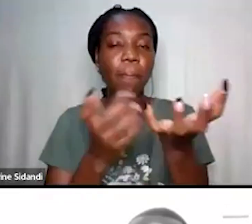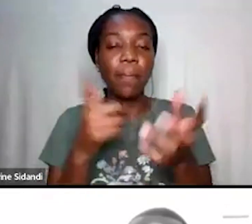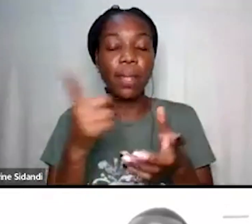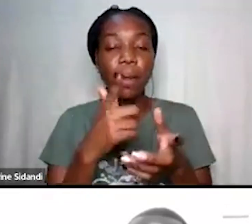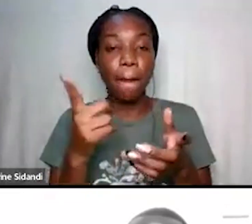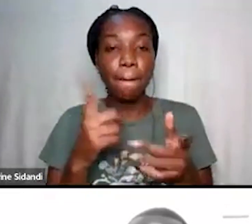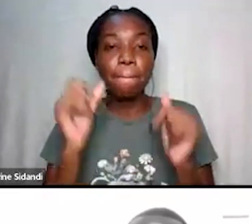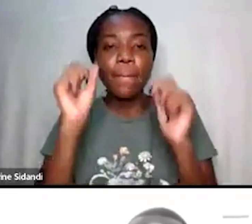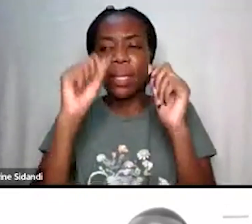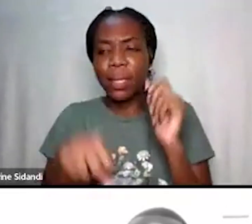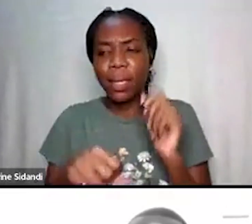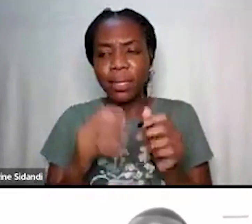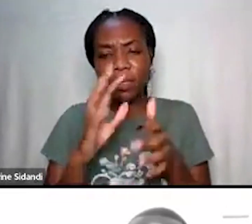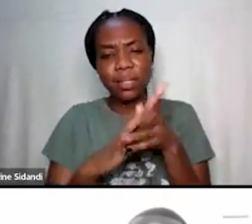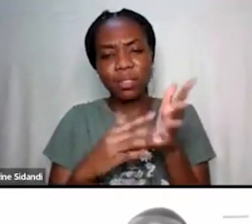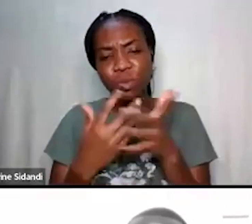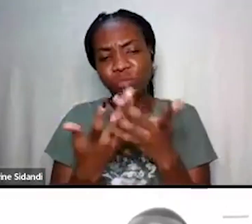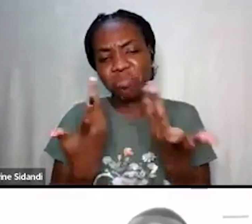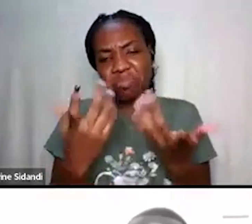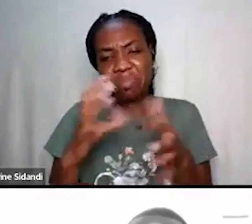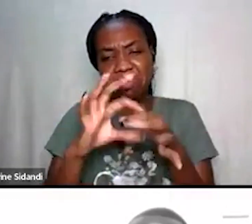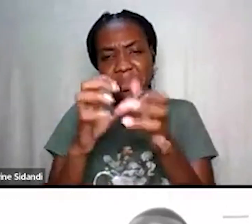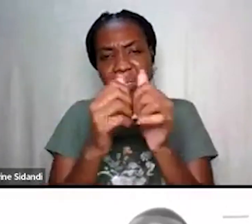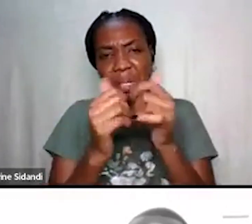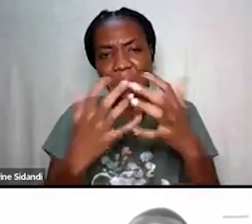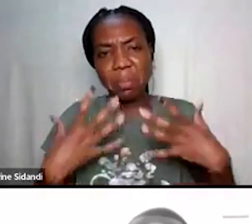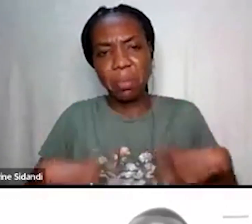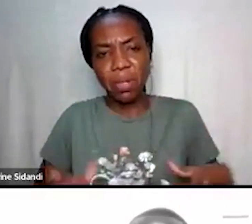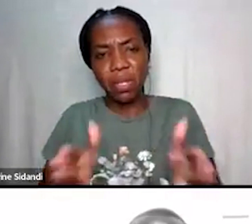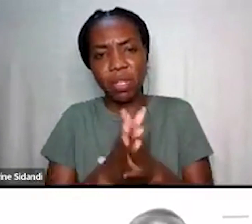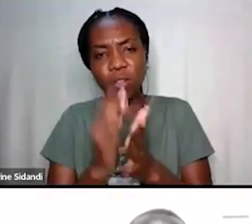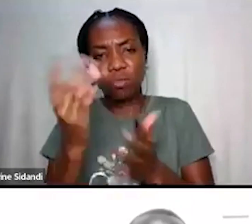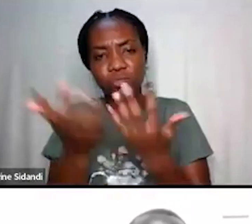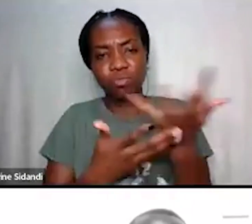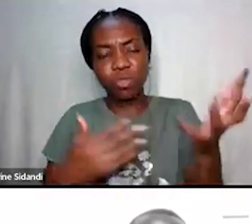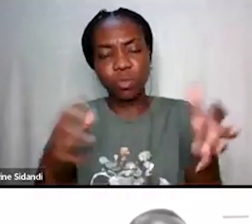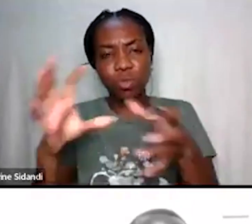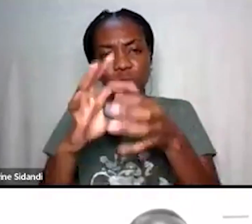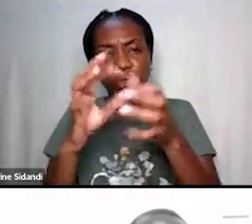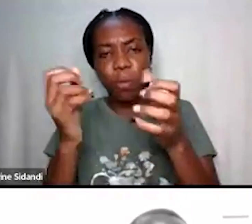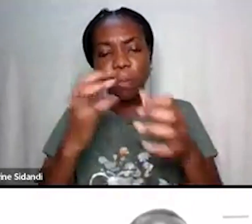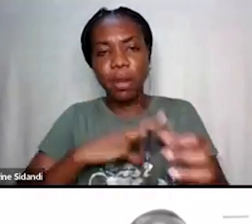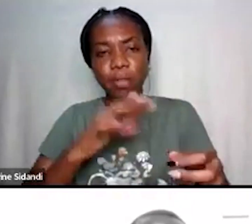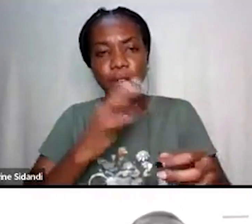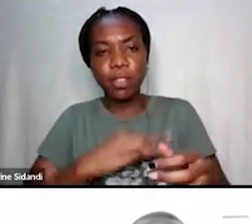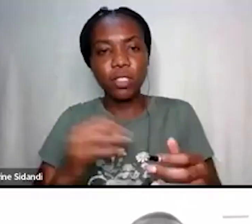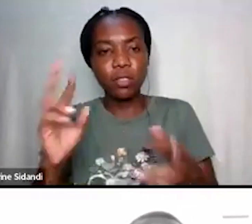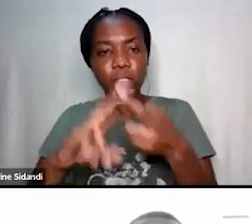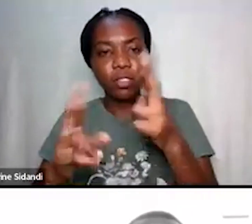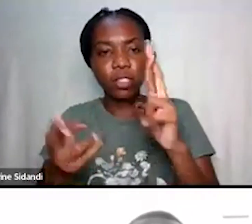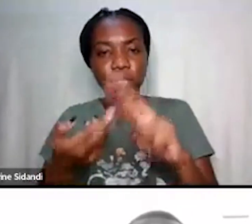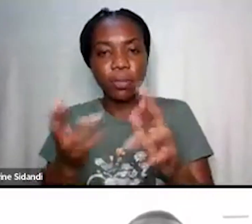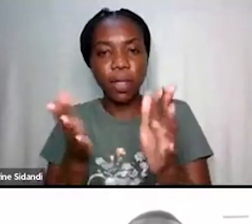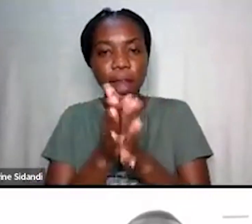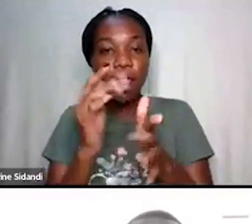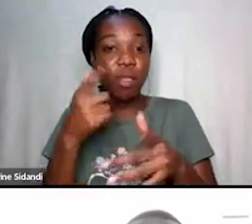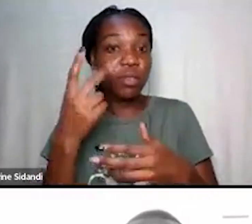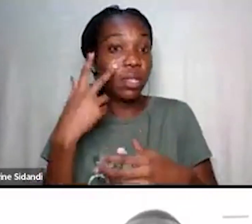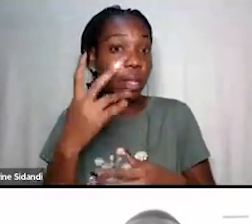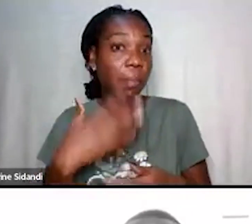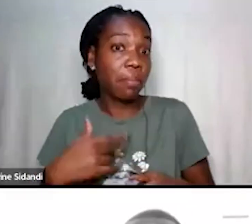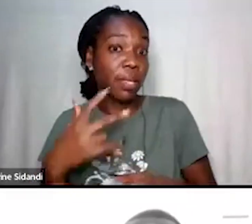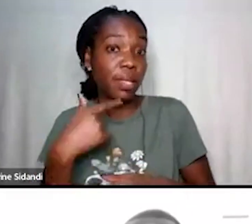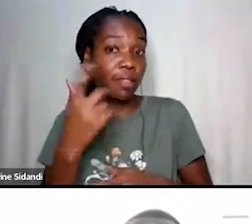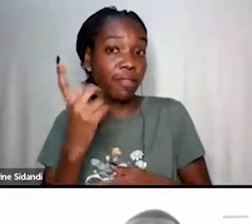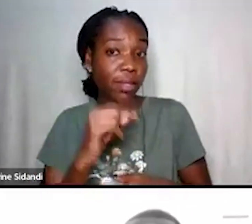networking, as I've said, of course, is connecting with people and developing them into mutually beneficial relationships. You see, most of the time, people, just as I said, just think about